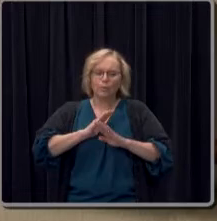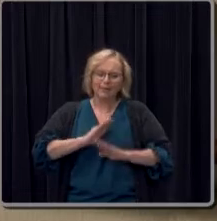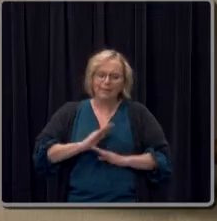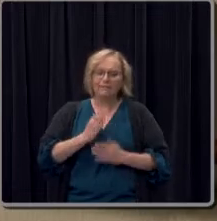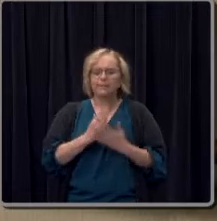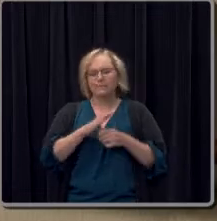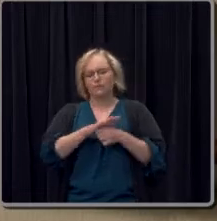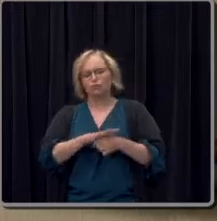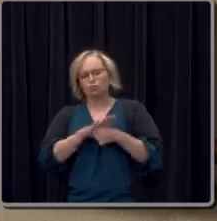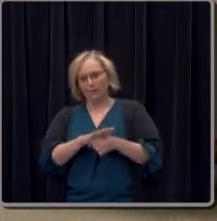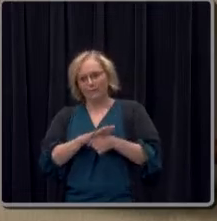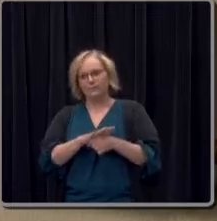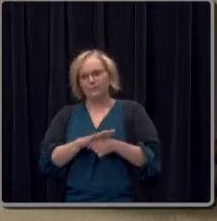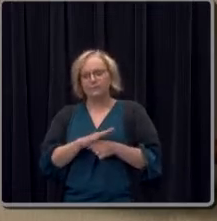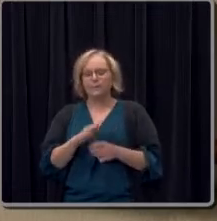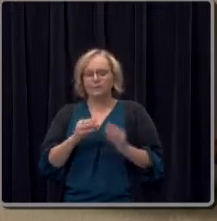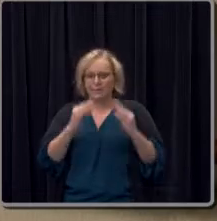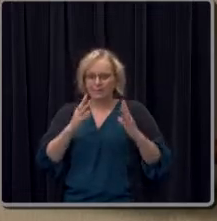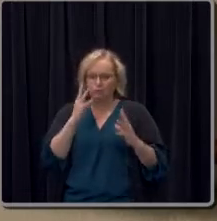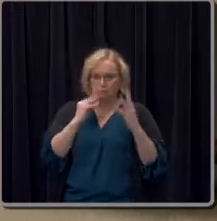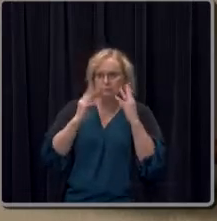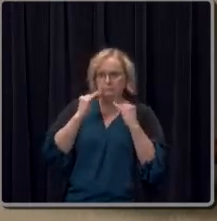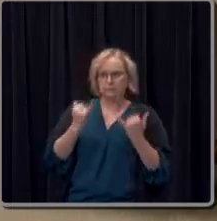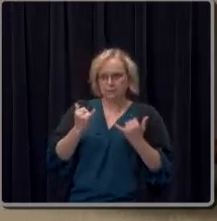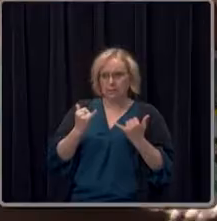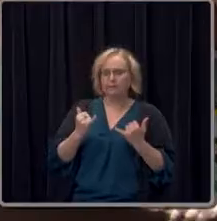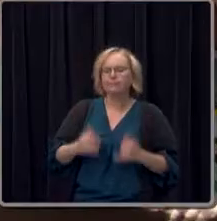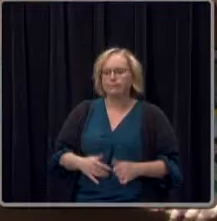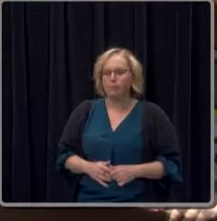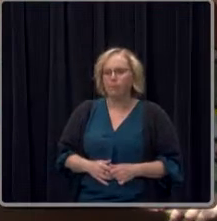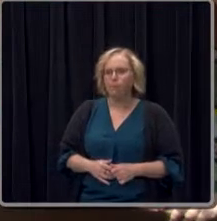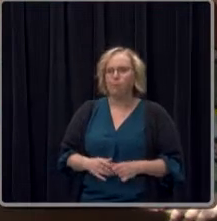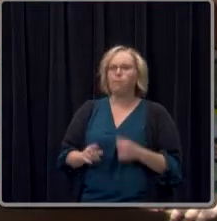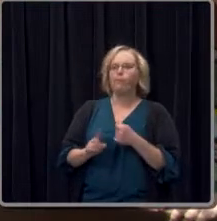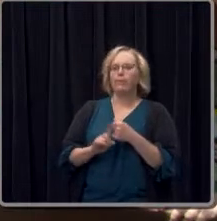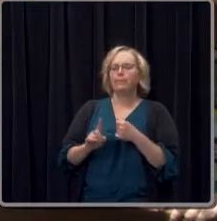to do. Thank you. Thank you.